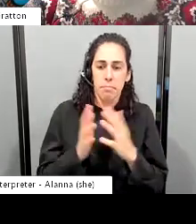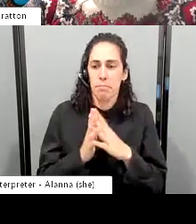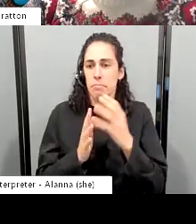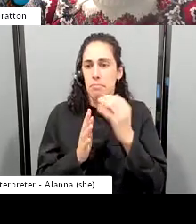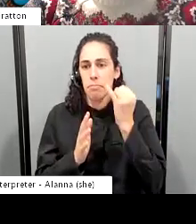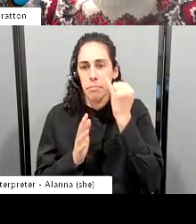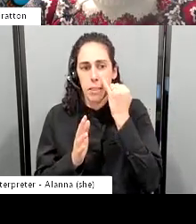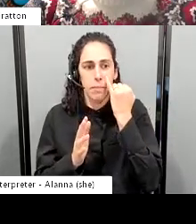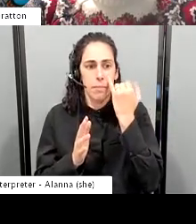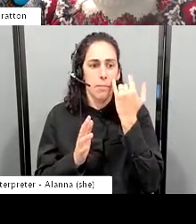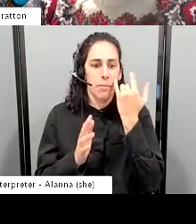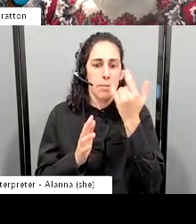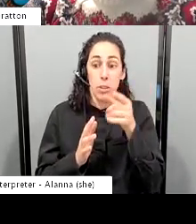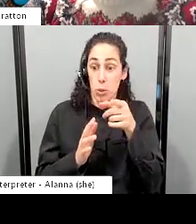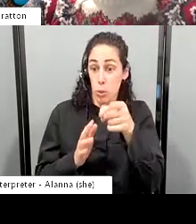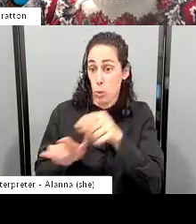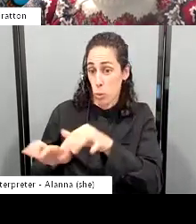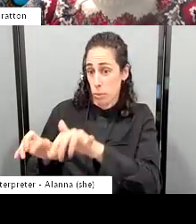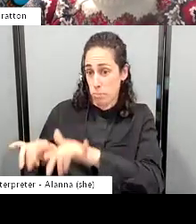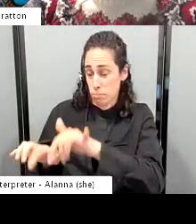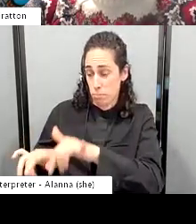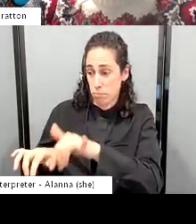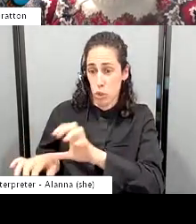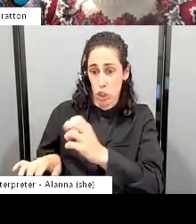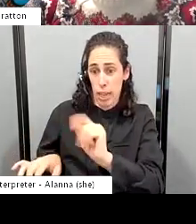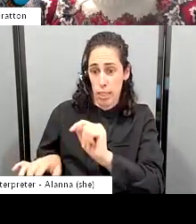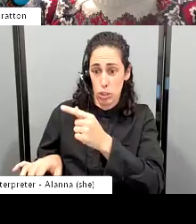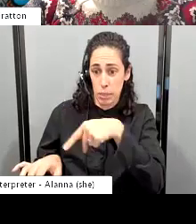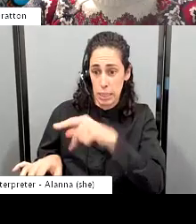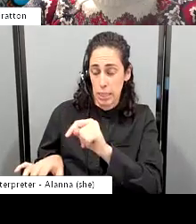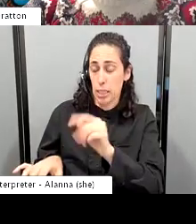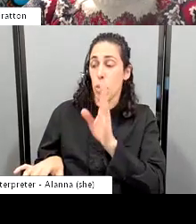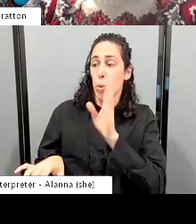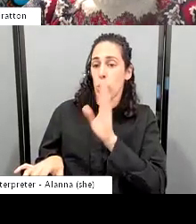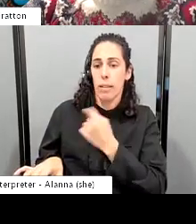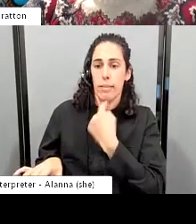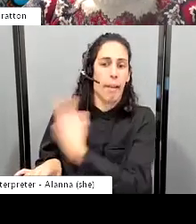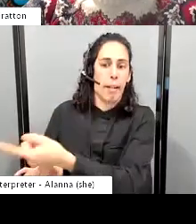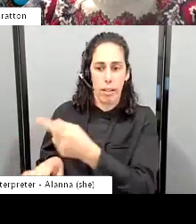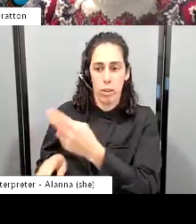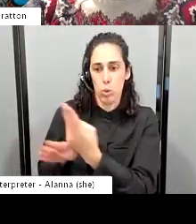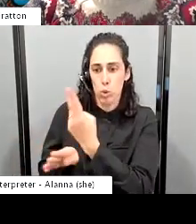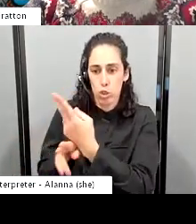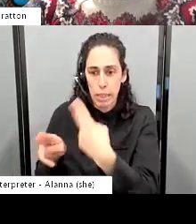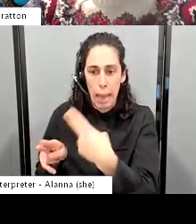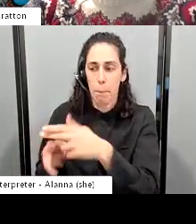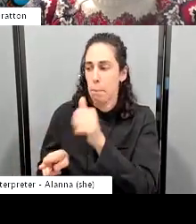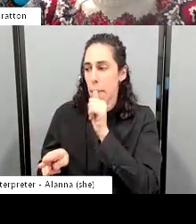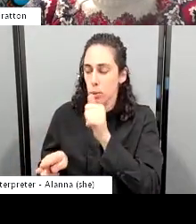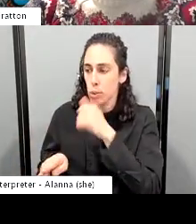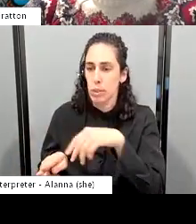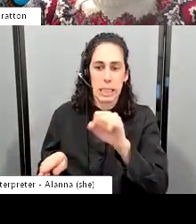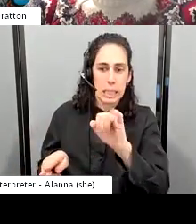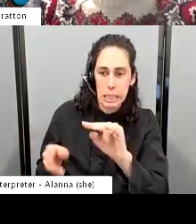that, it's probably going to tell you that it can't handle that kind of information. So there is a double check there, but really in the back of your mind, that's not the kind